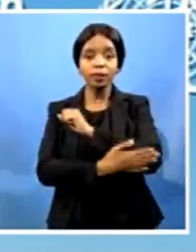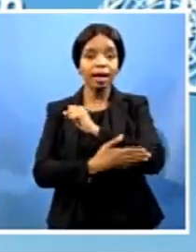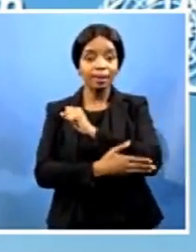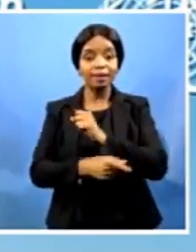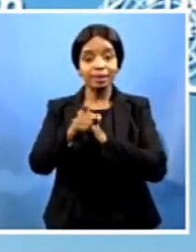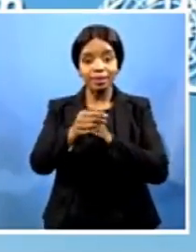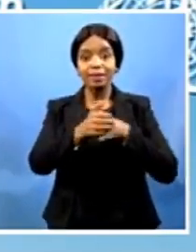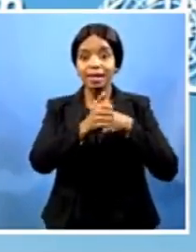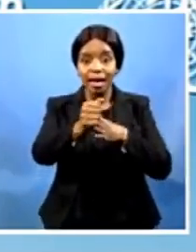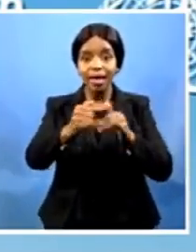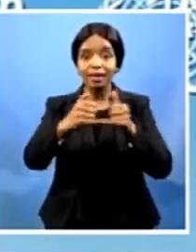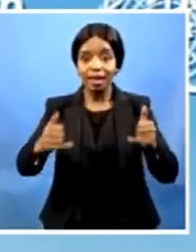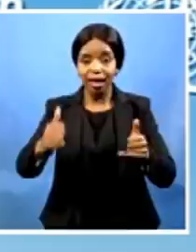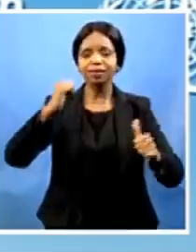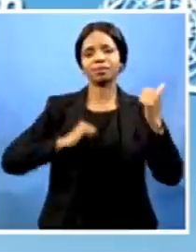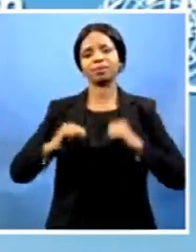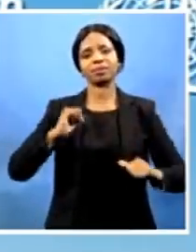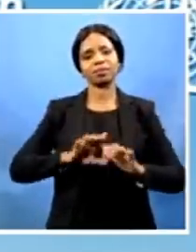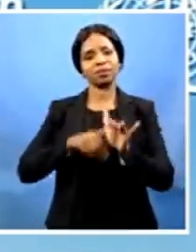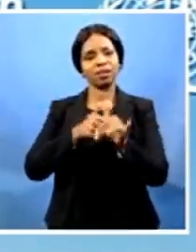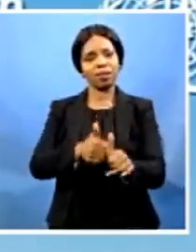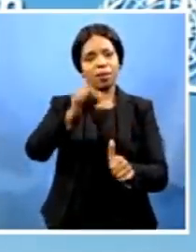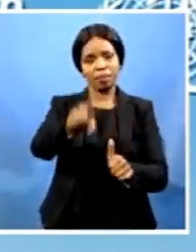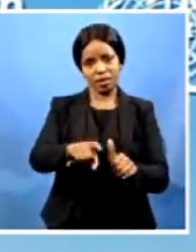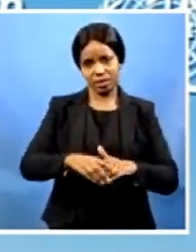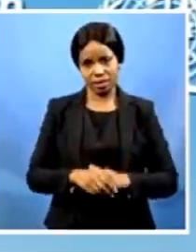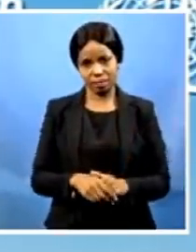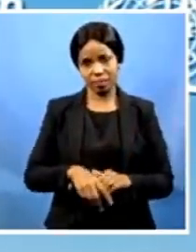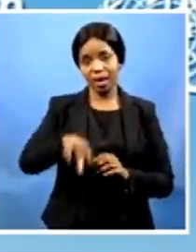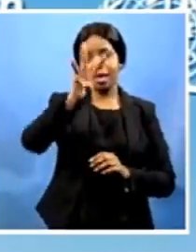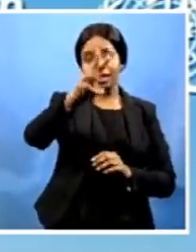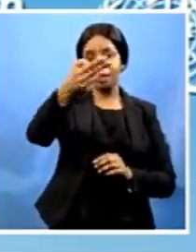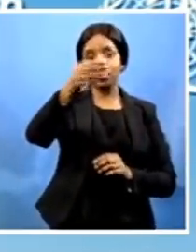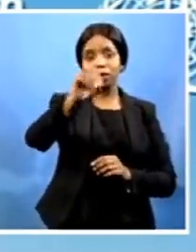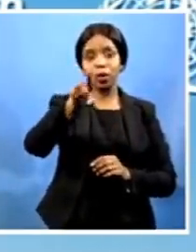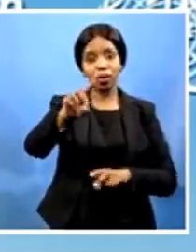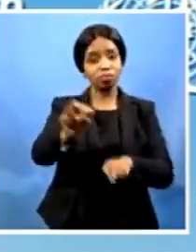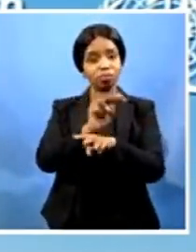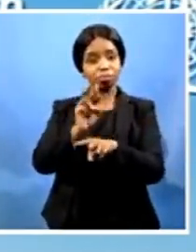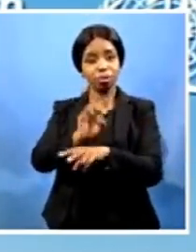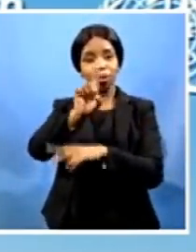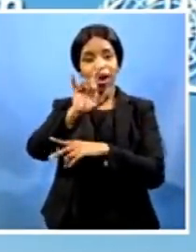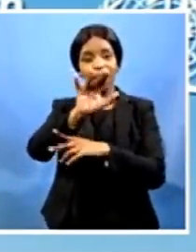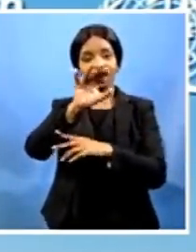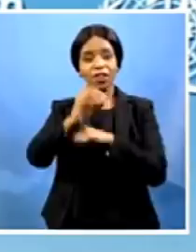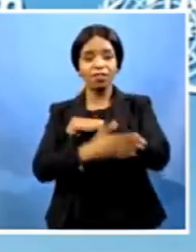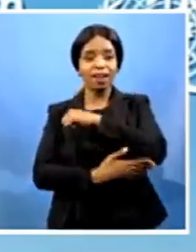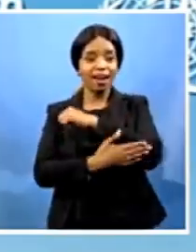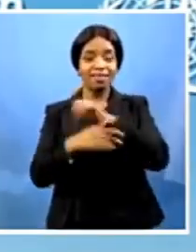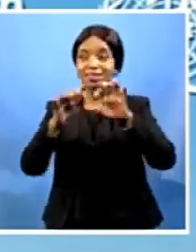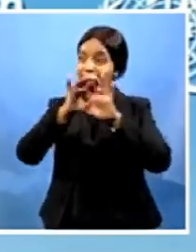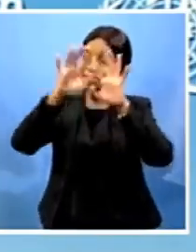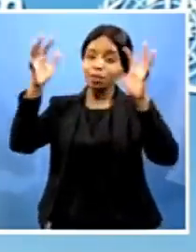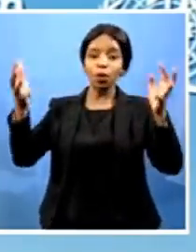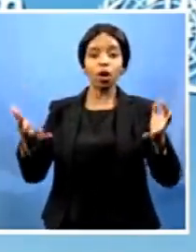WHO has staff in 150 countries all over the world, working directly with government, scientists,